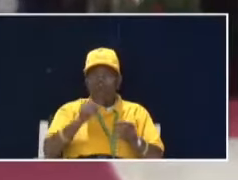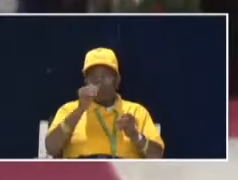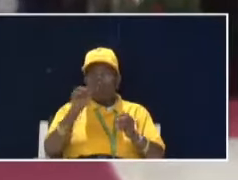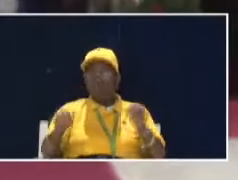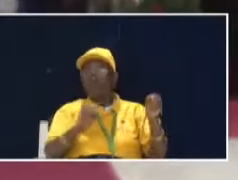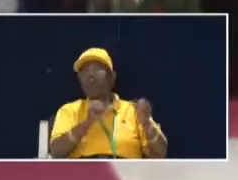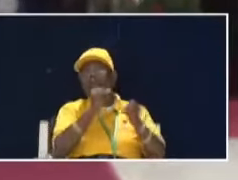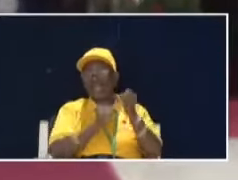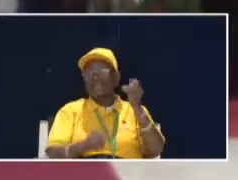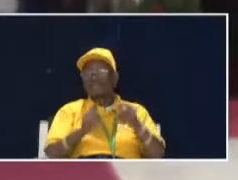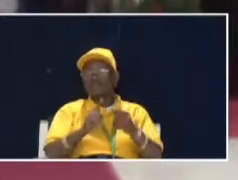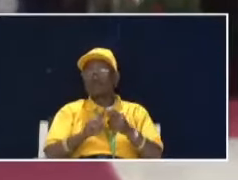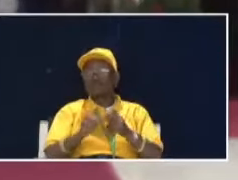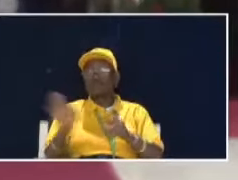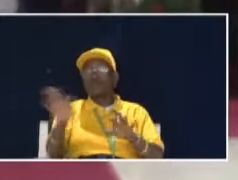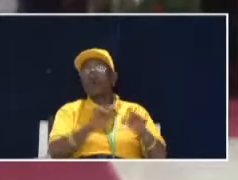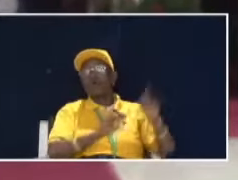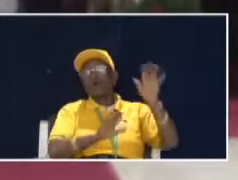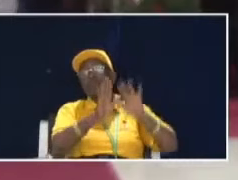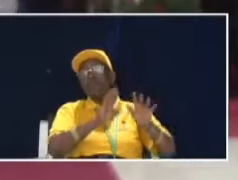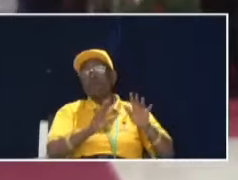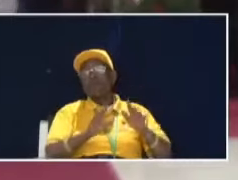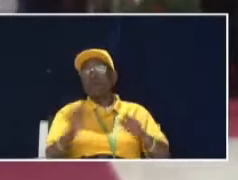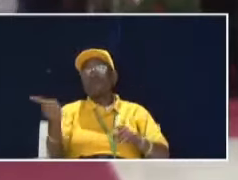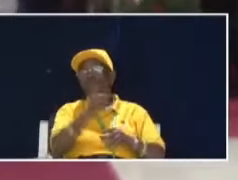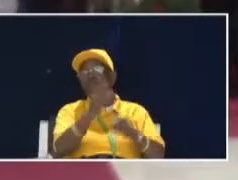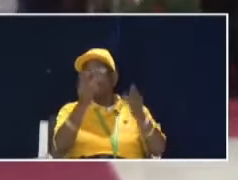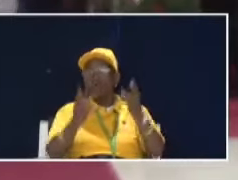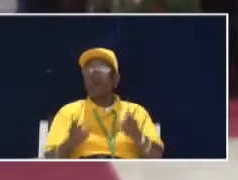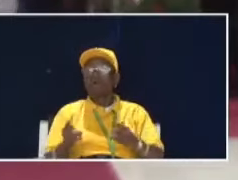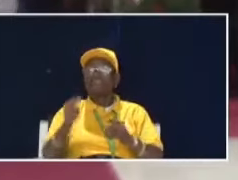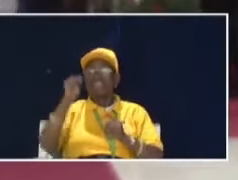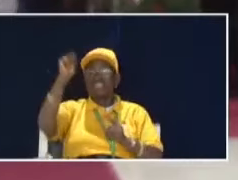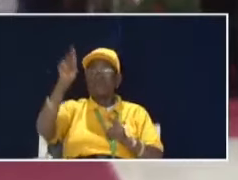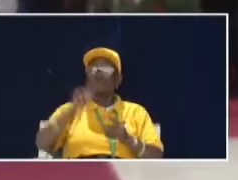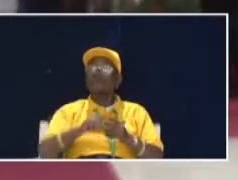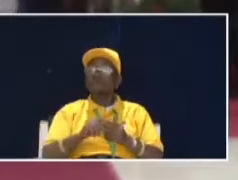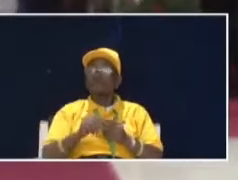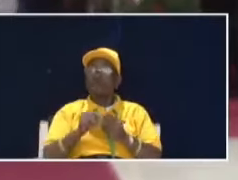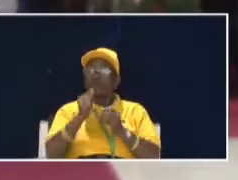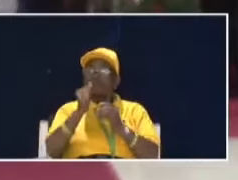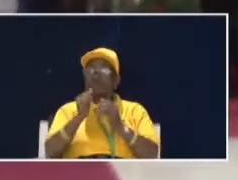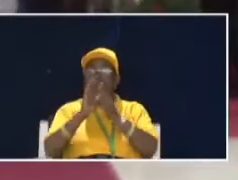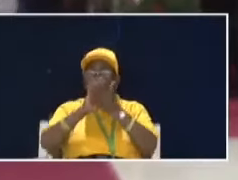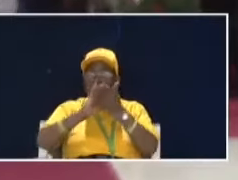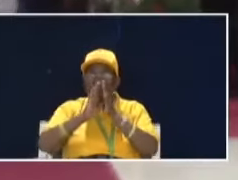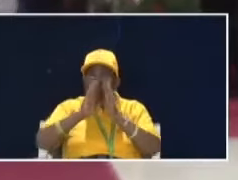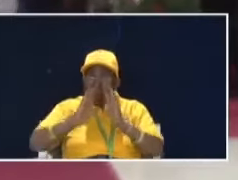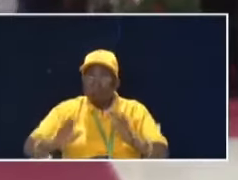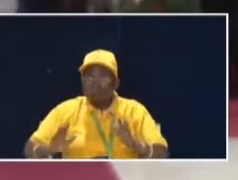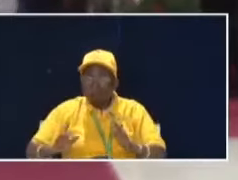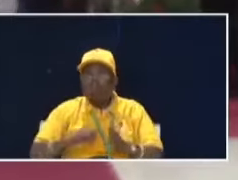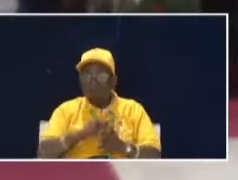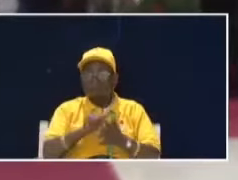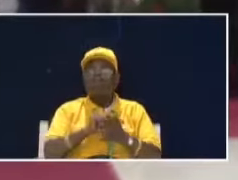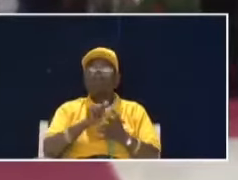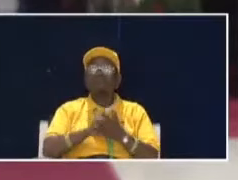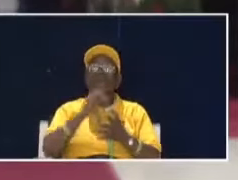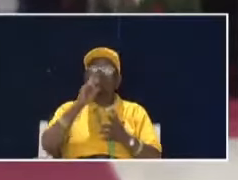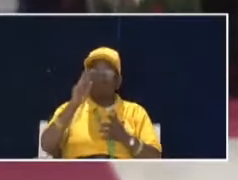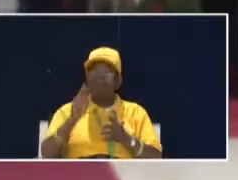Him to silence all those who are standing between you and your goal? You want Him to draw close to